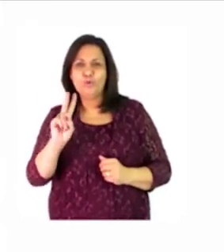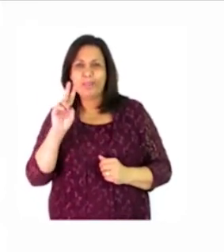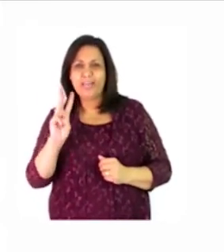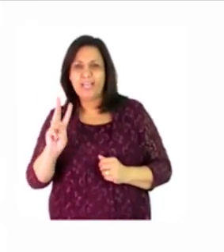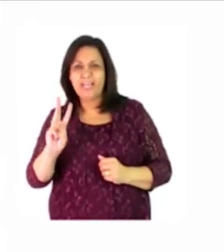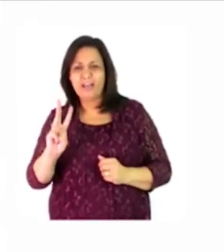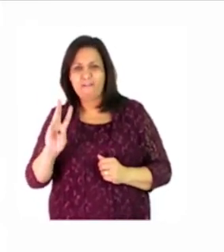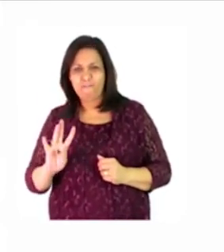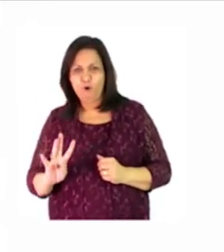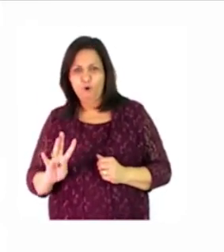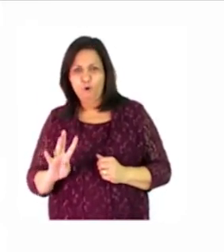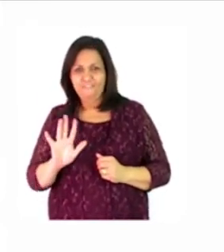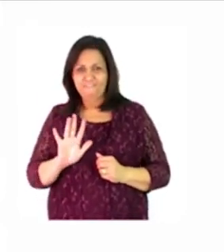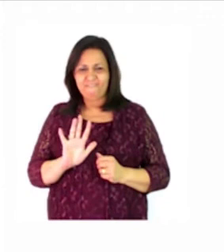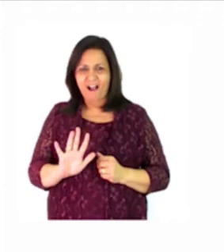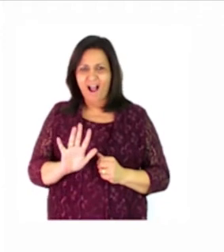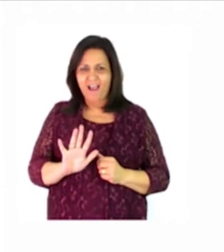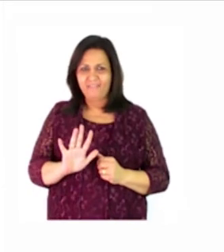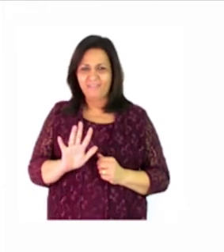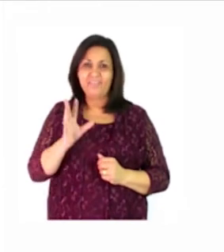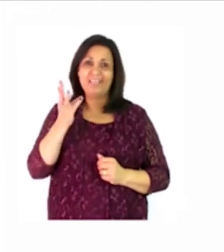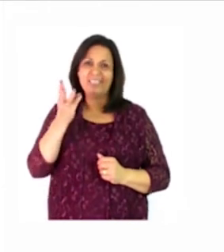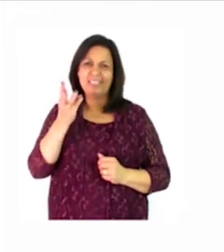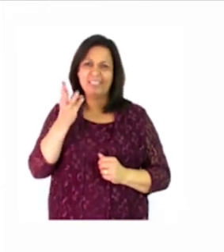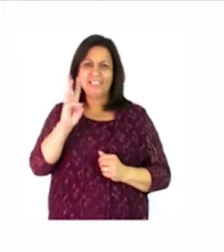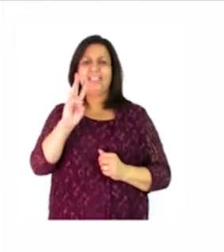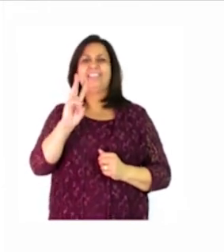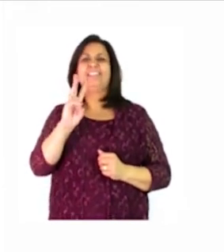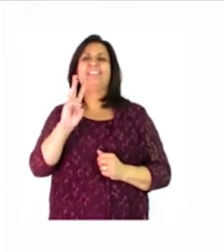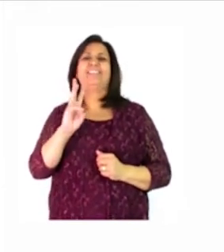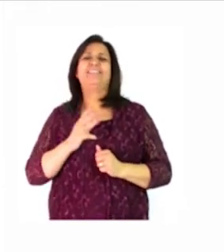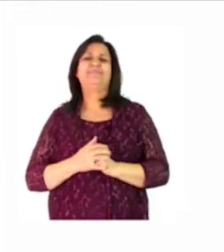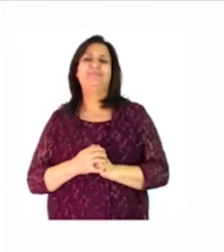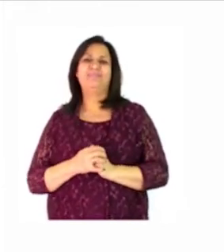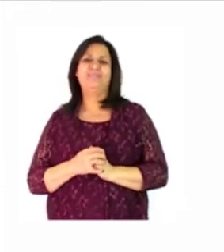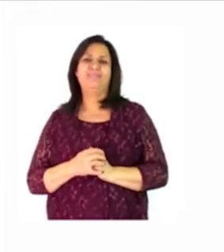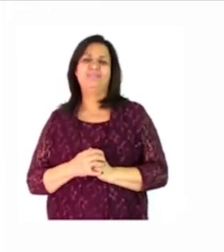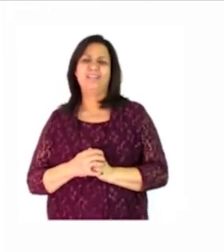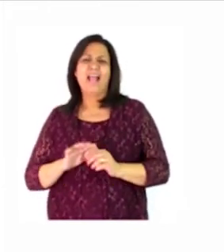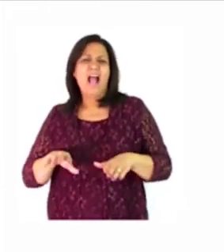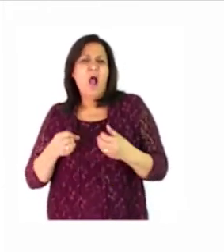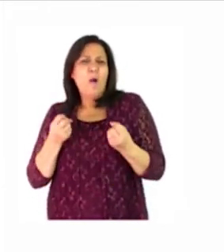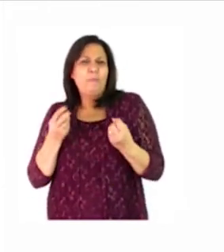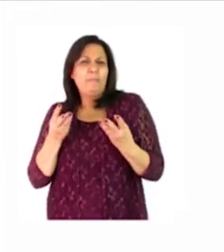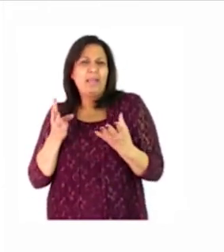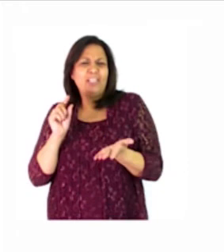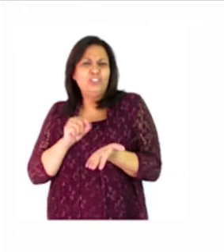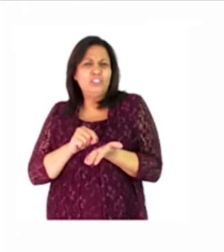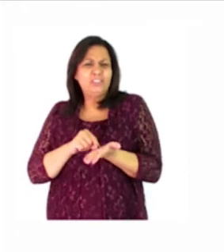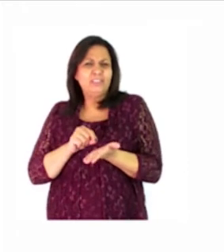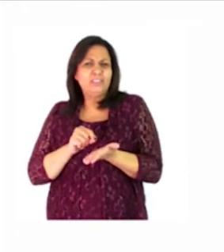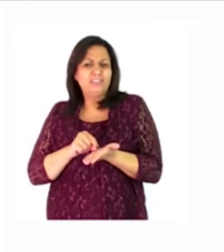3, 4, 5, 6. How many chicks did we